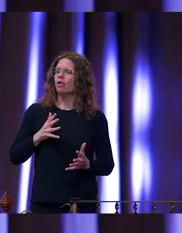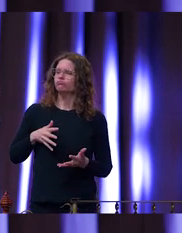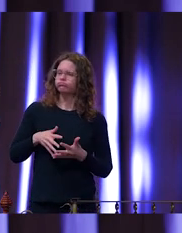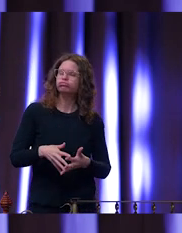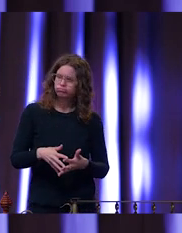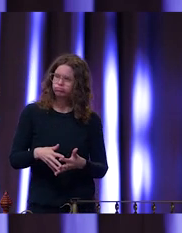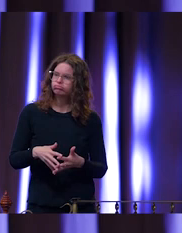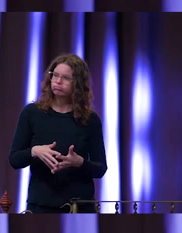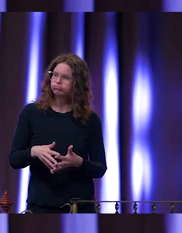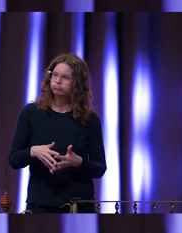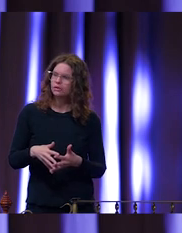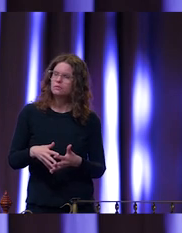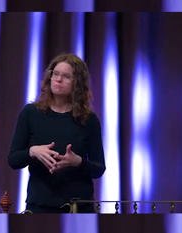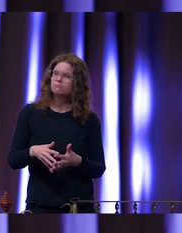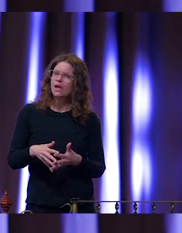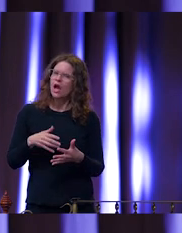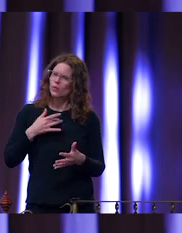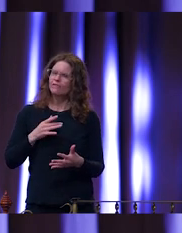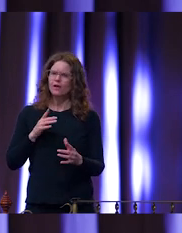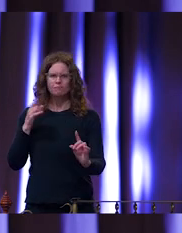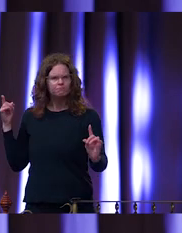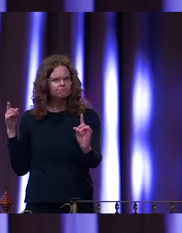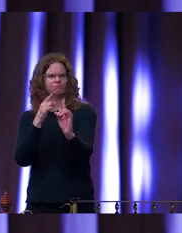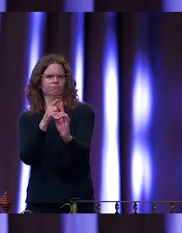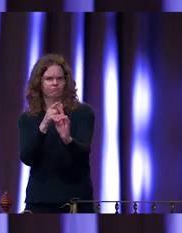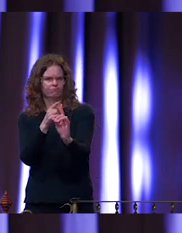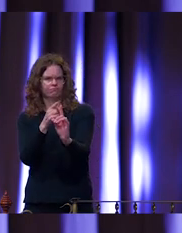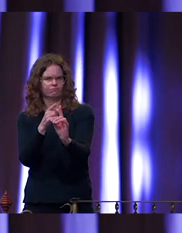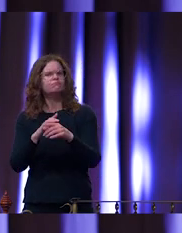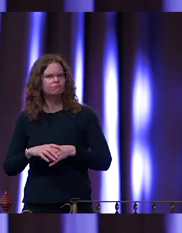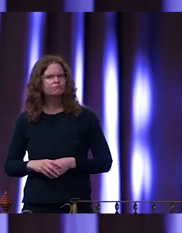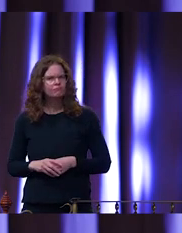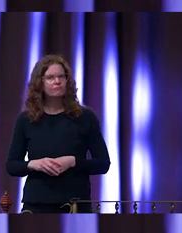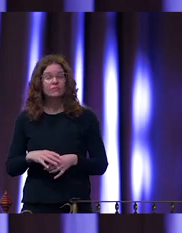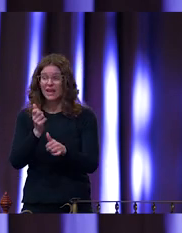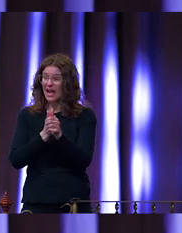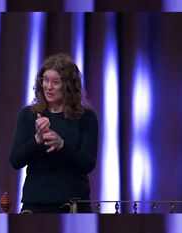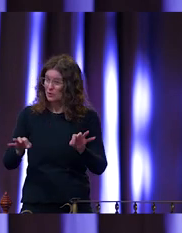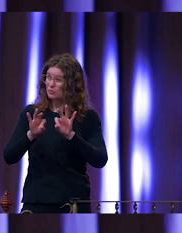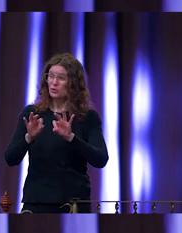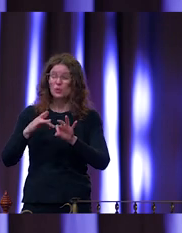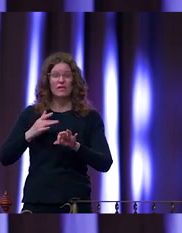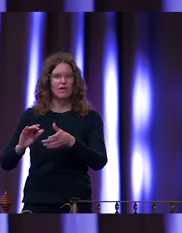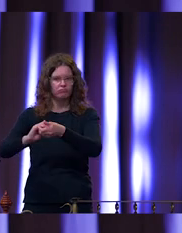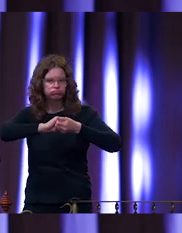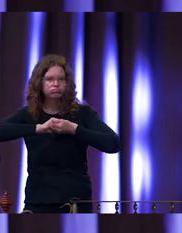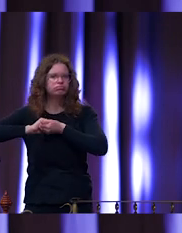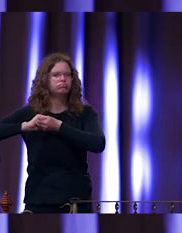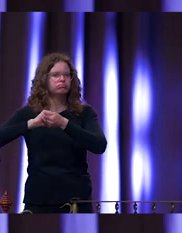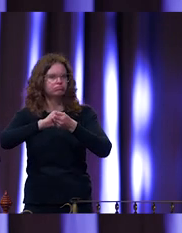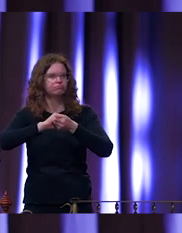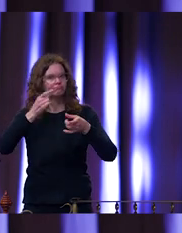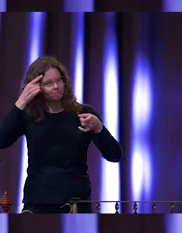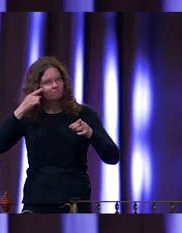aligning when we can and complementing when we can, and most importantly, collaborating when we can. Well